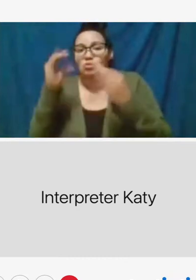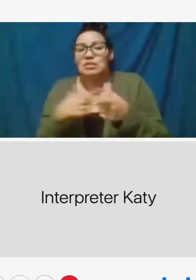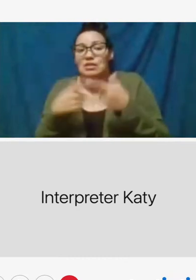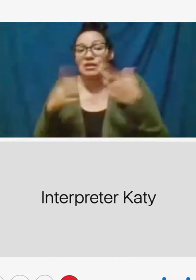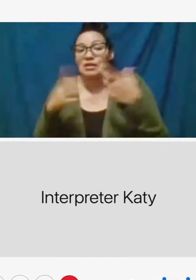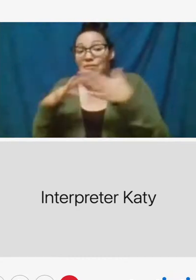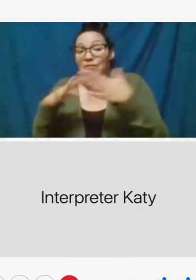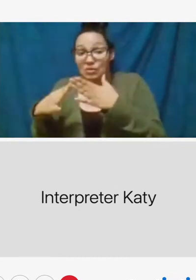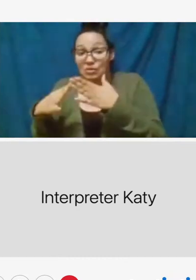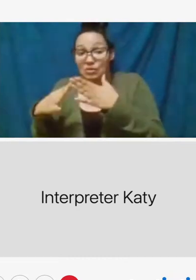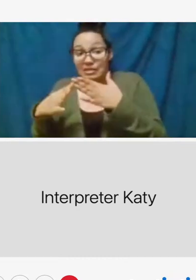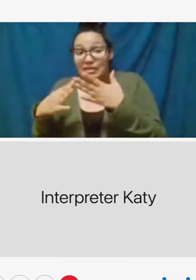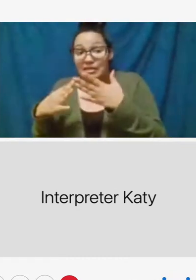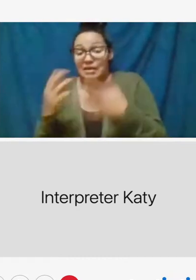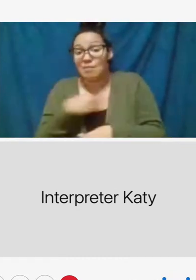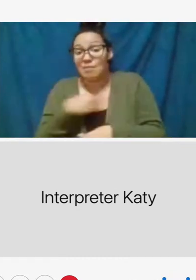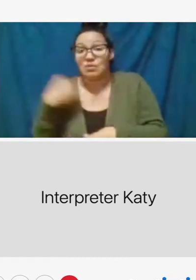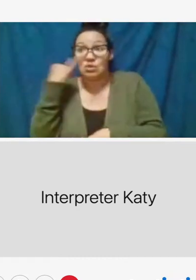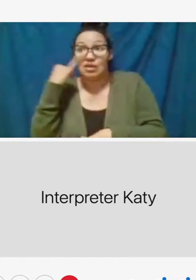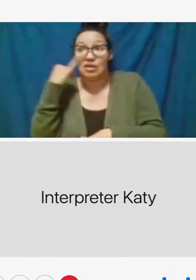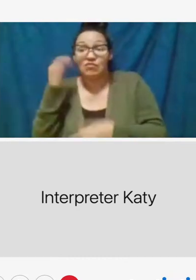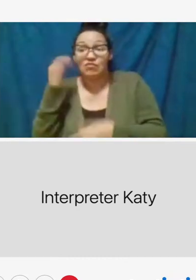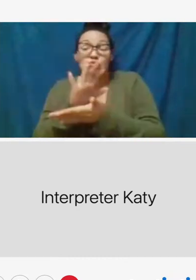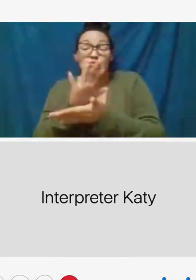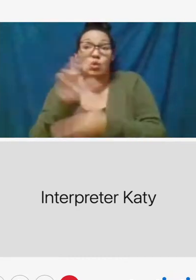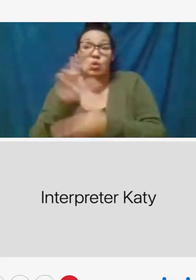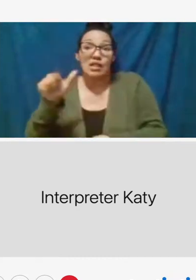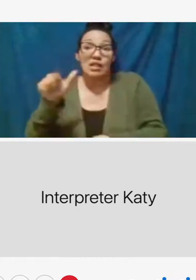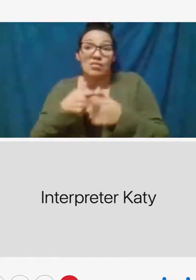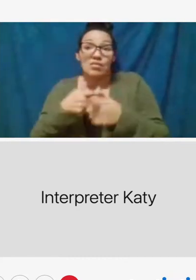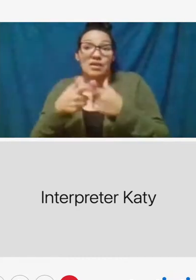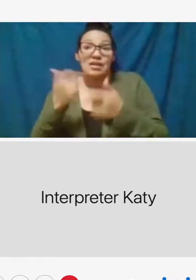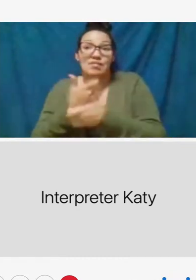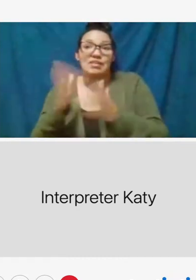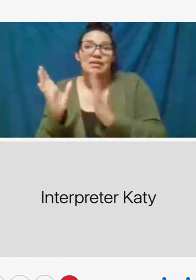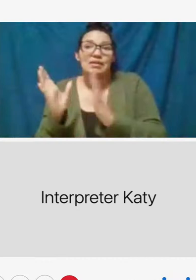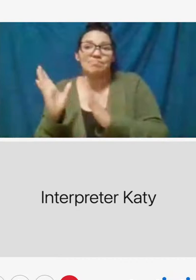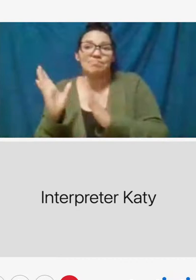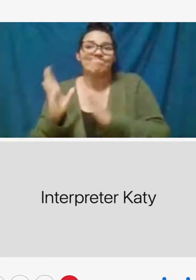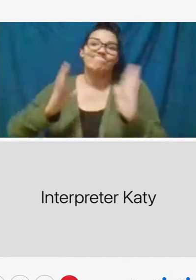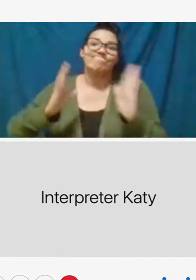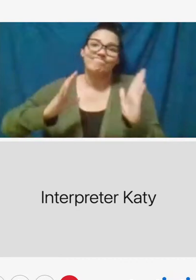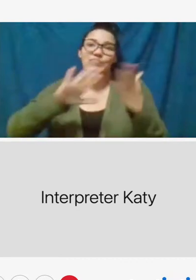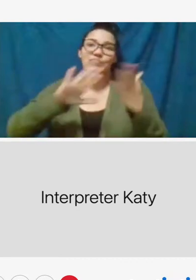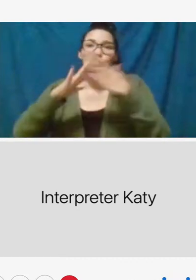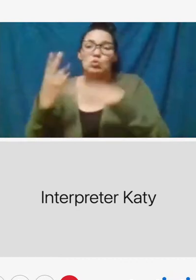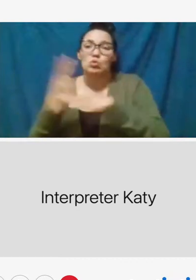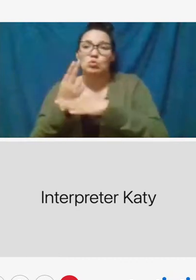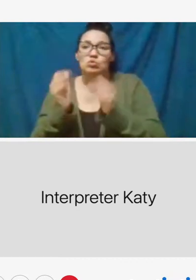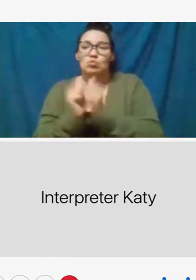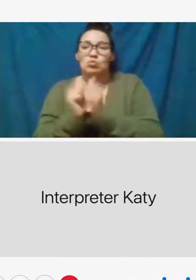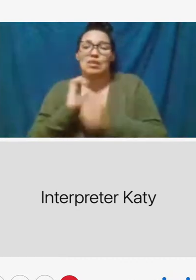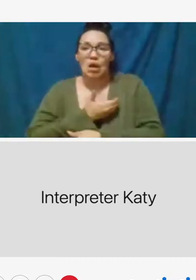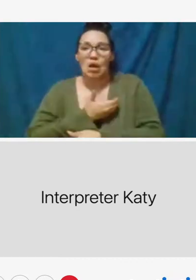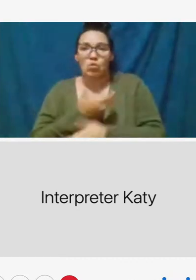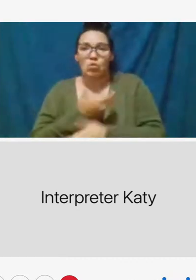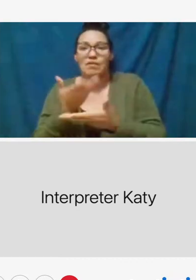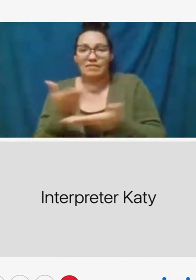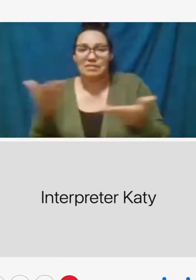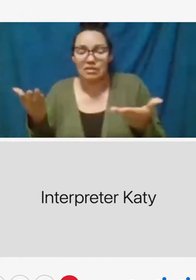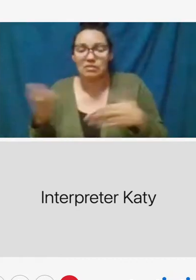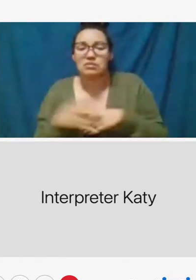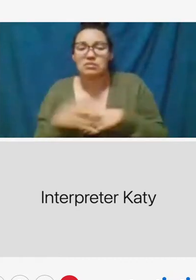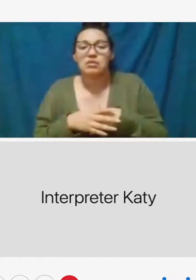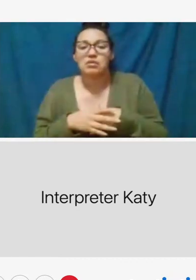getting out later that pushes everything back in terms of community use of our facilities we know it will impact Athletics